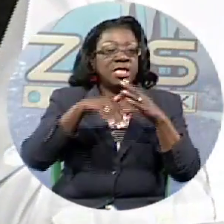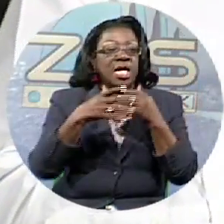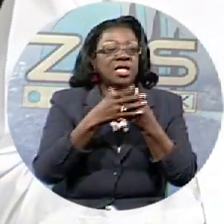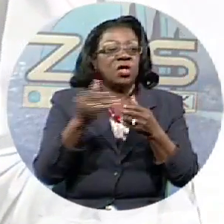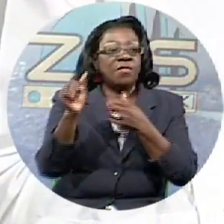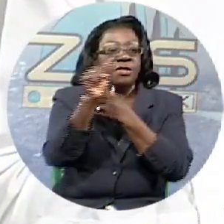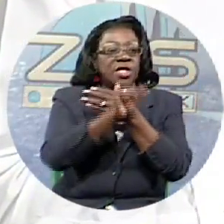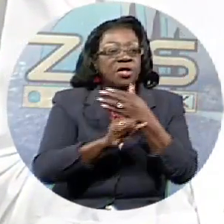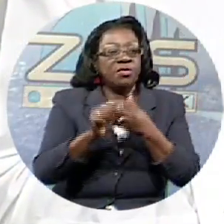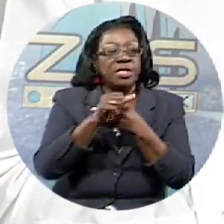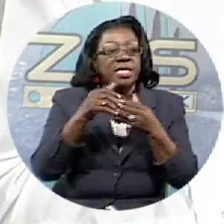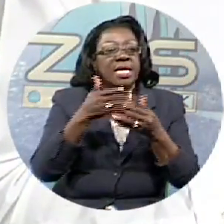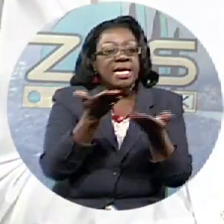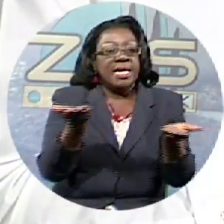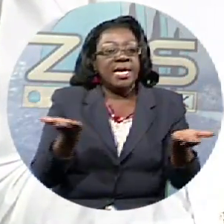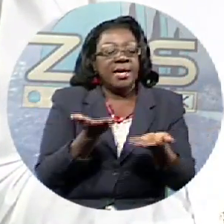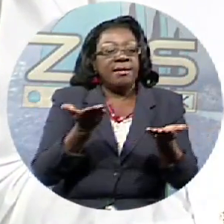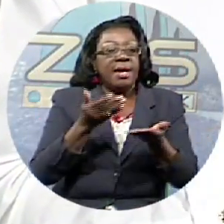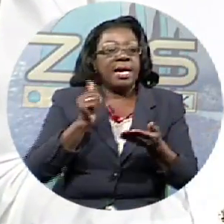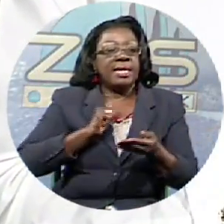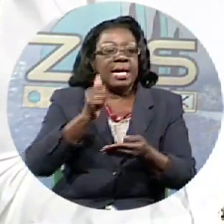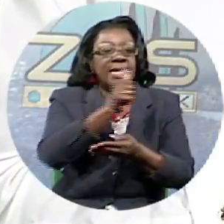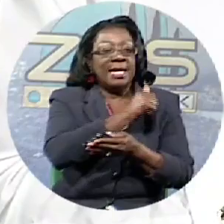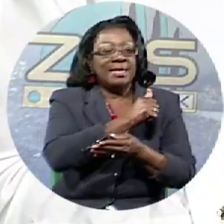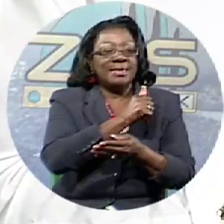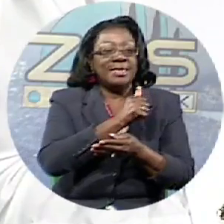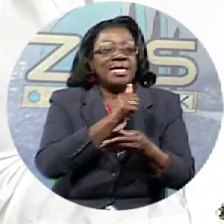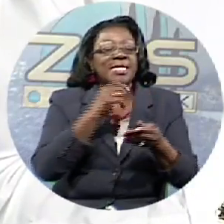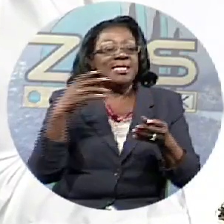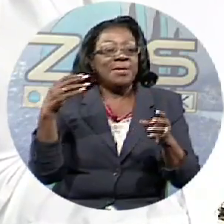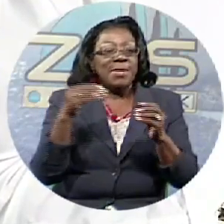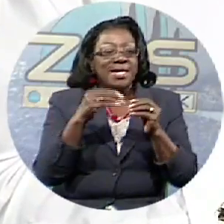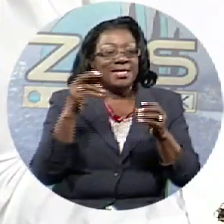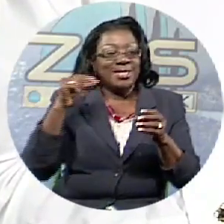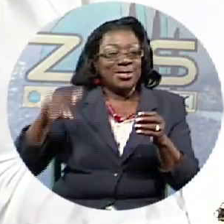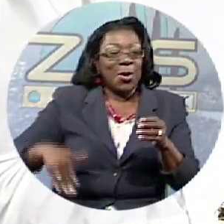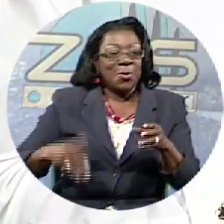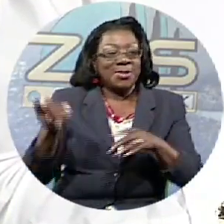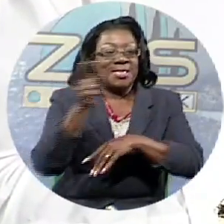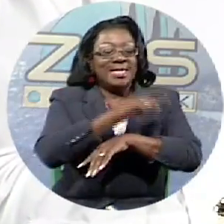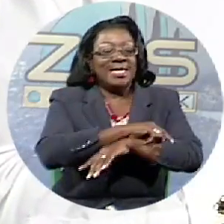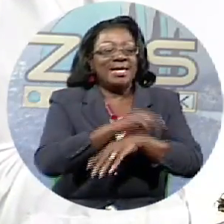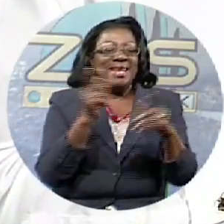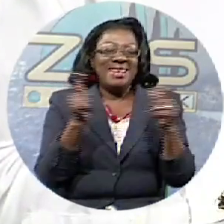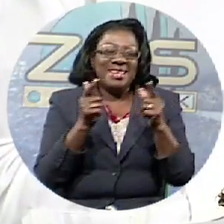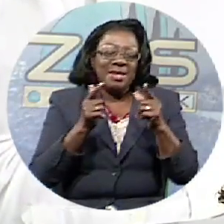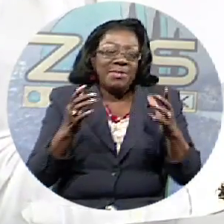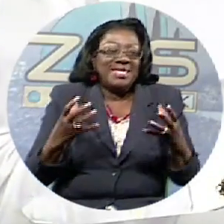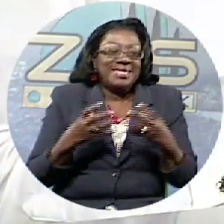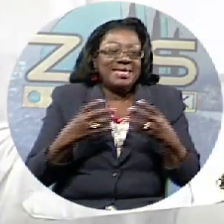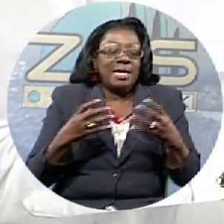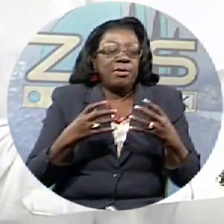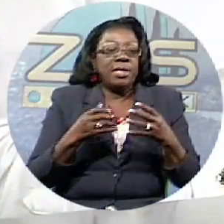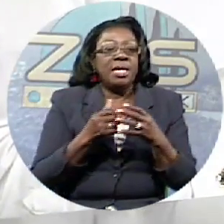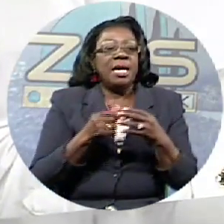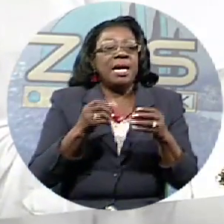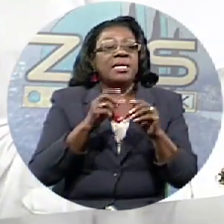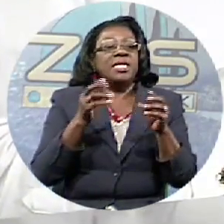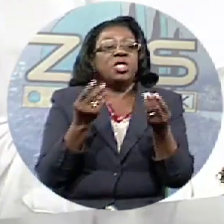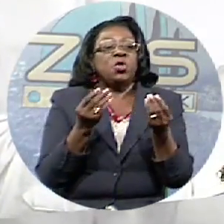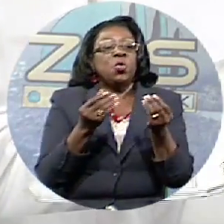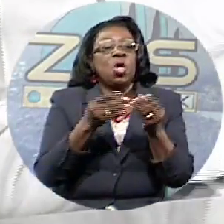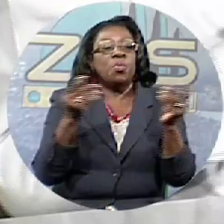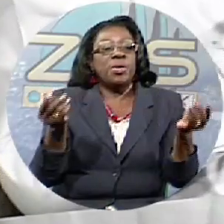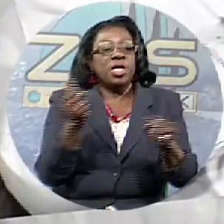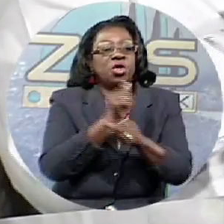surveillance here at the property. And I met those dogs today. It was a little scary, but they have a big job to do, don't they, and a lot of ground to cover here at